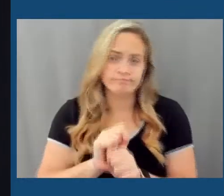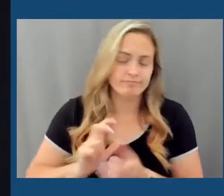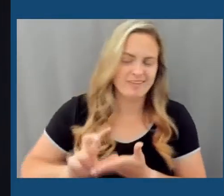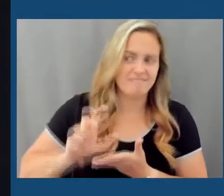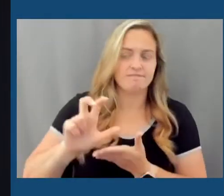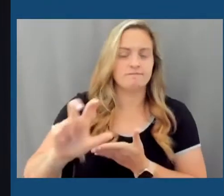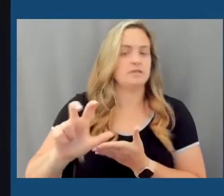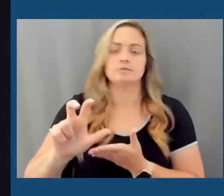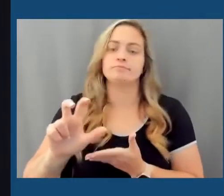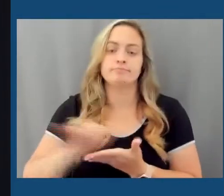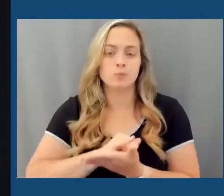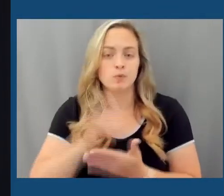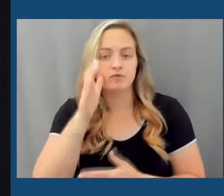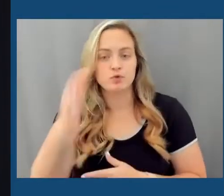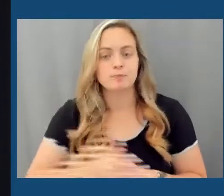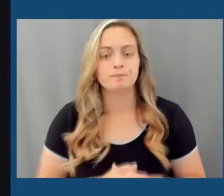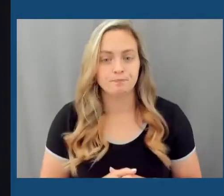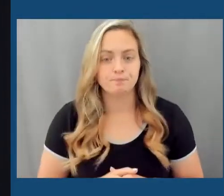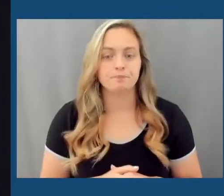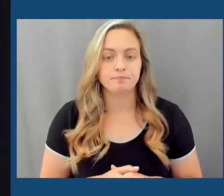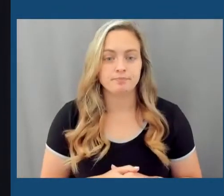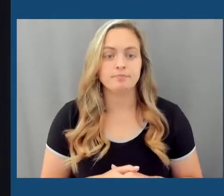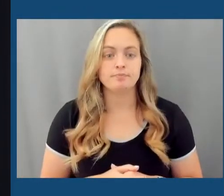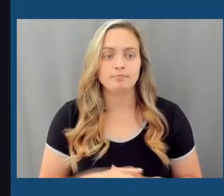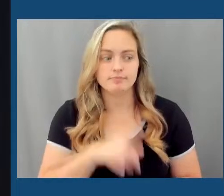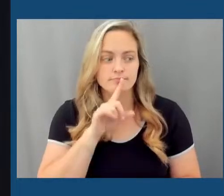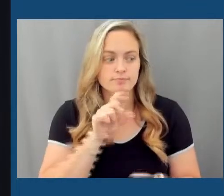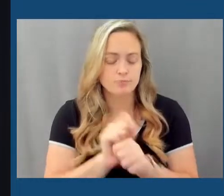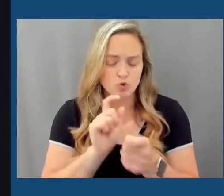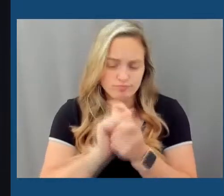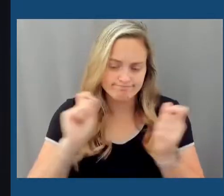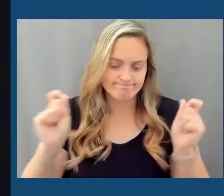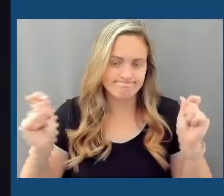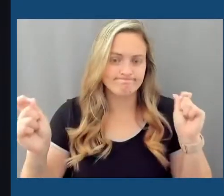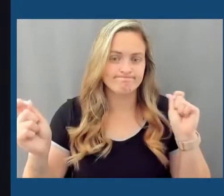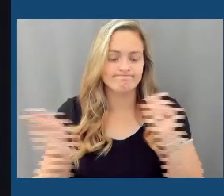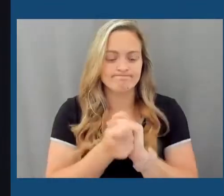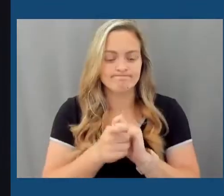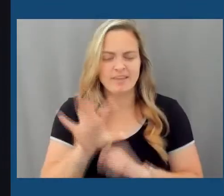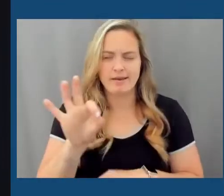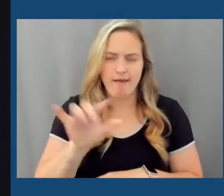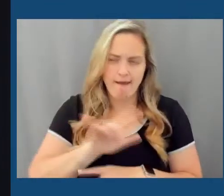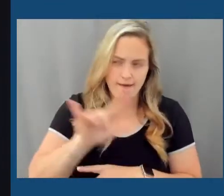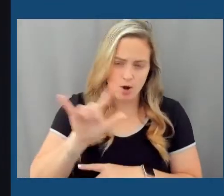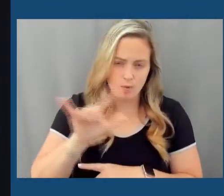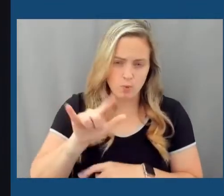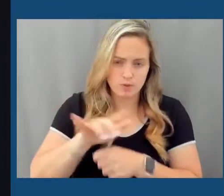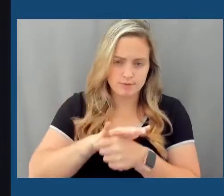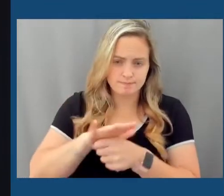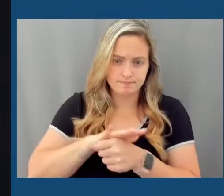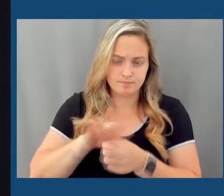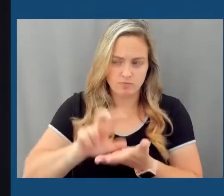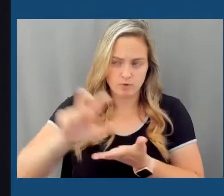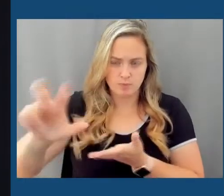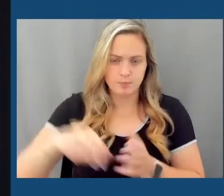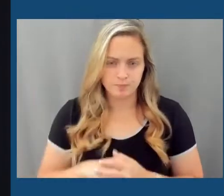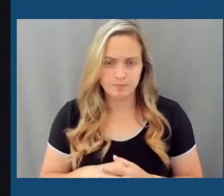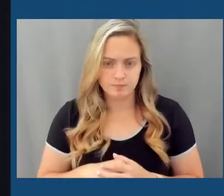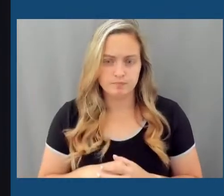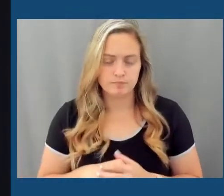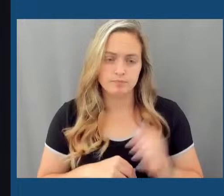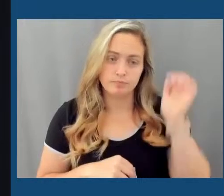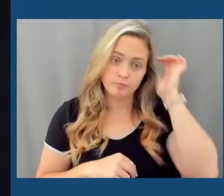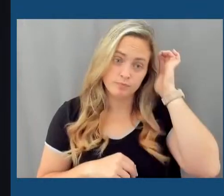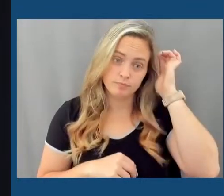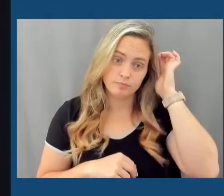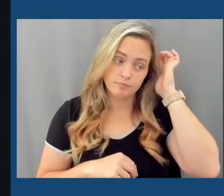York's future, and it's truly transforming about 9 airports in this round of investment across the state,